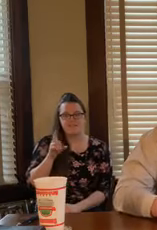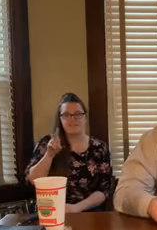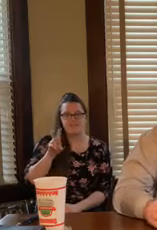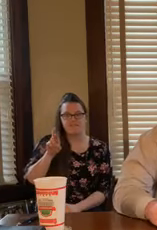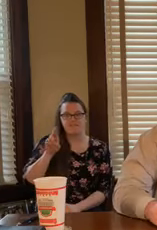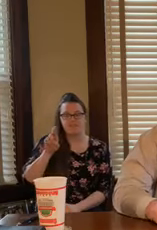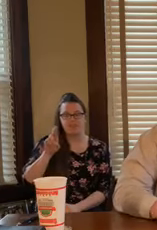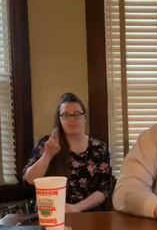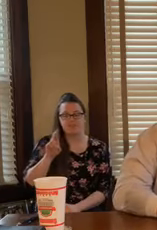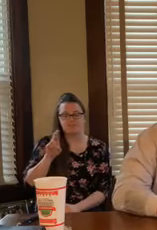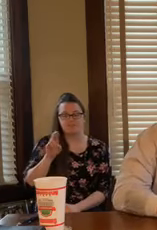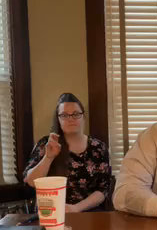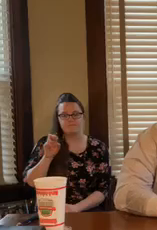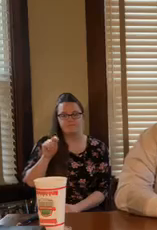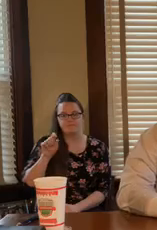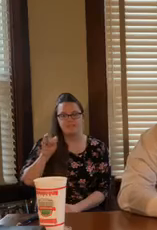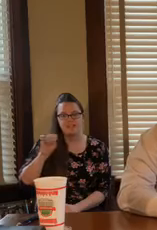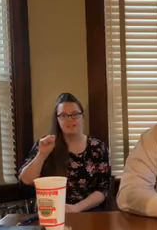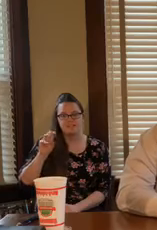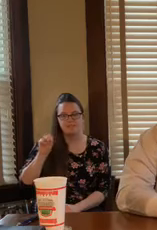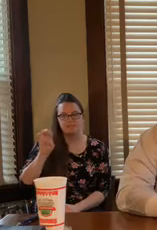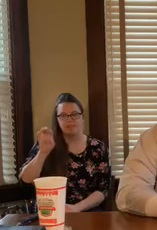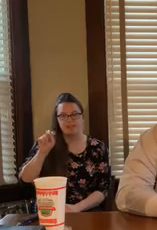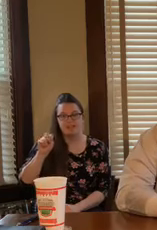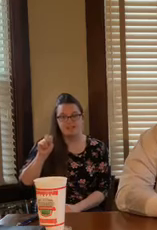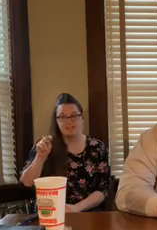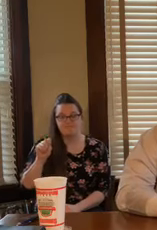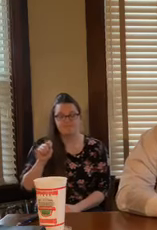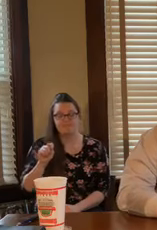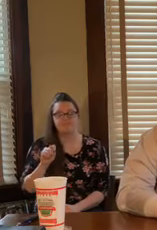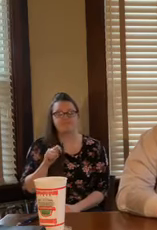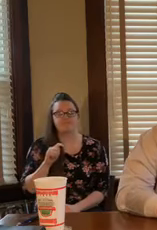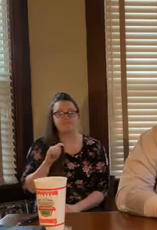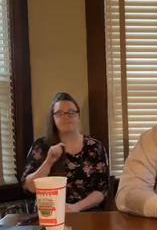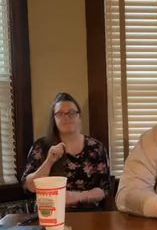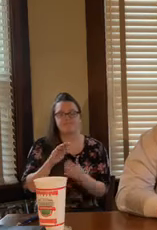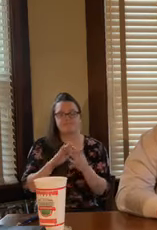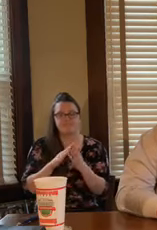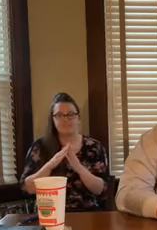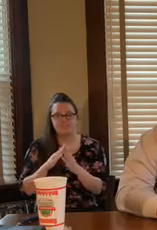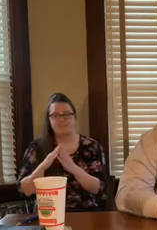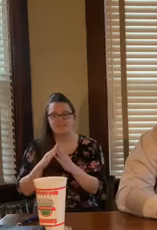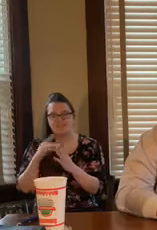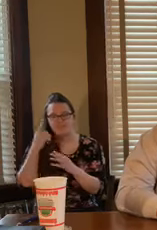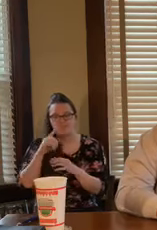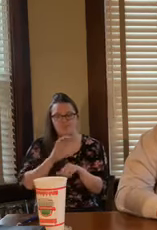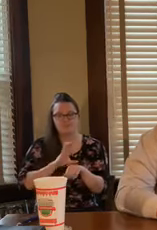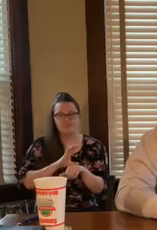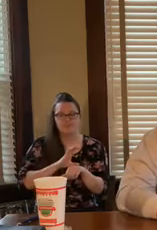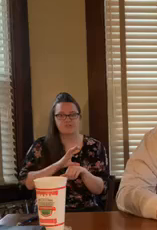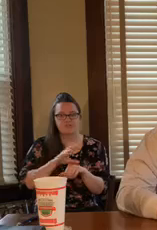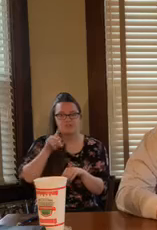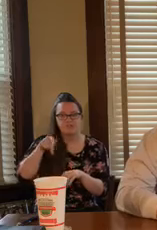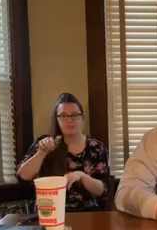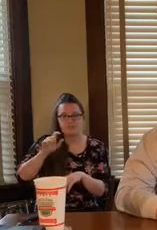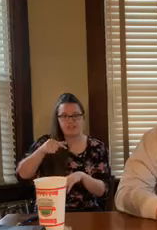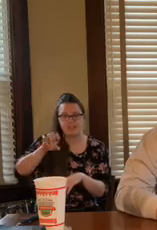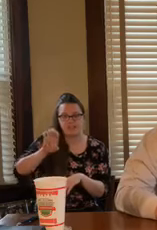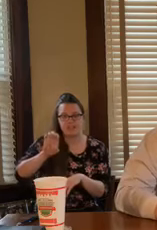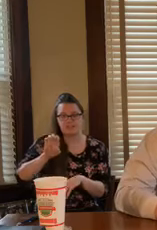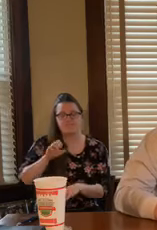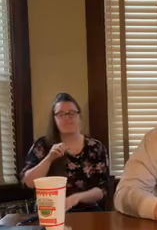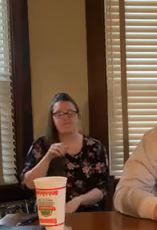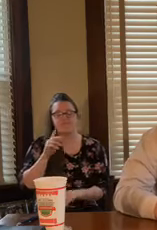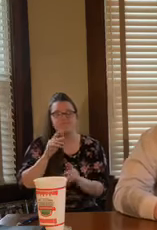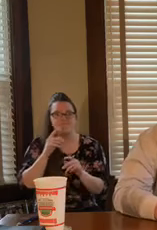mile radius outside of the church, and we targeted our advertising towards the church page to them. Anybody that had not already liked the church